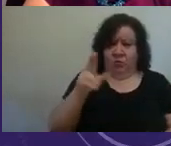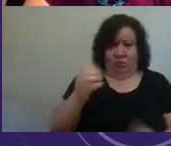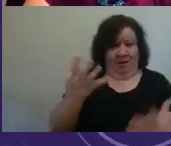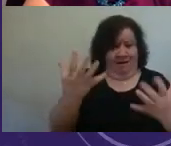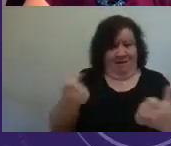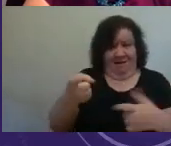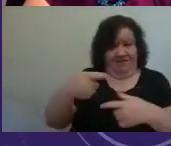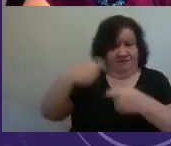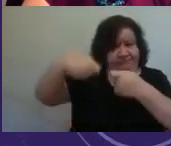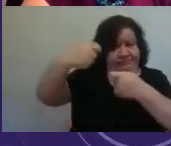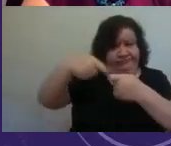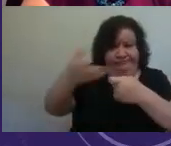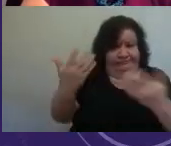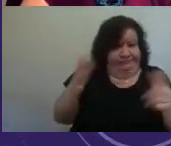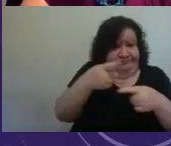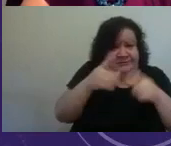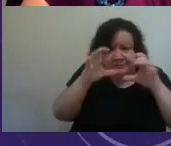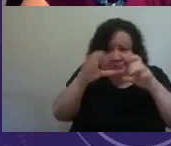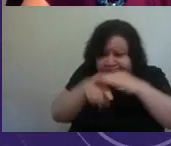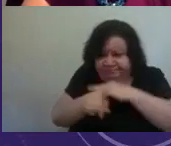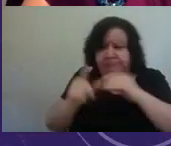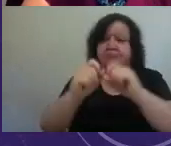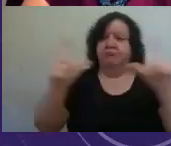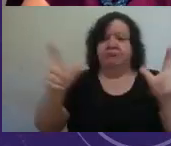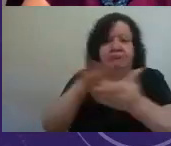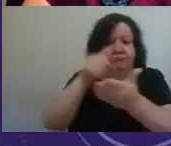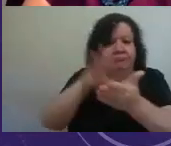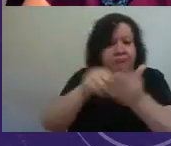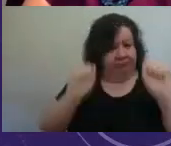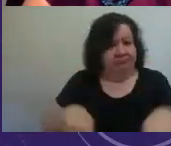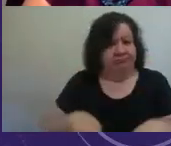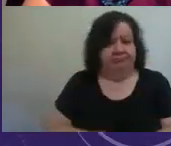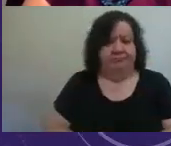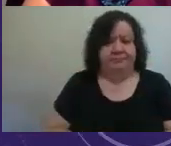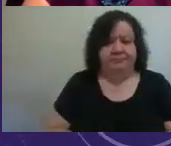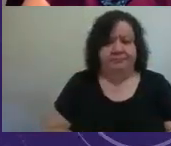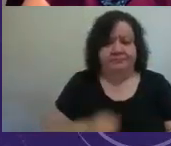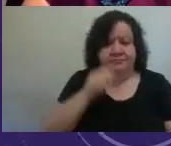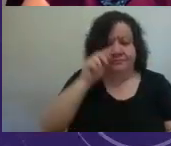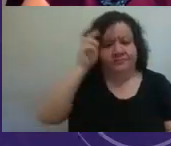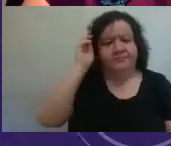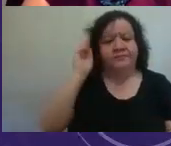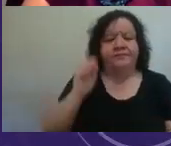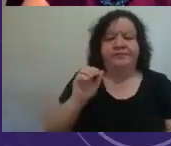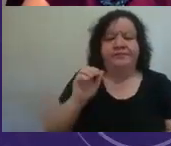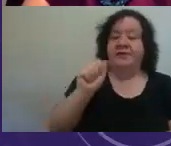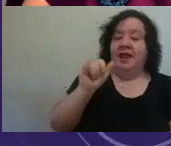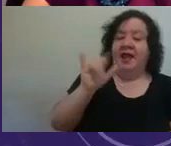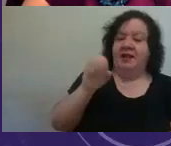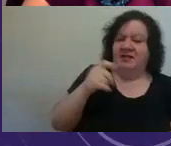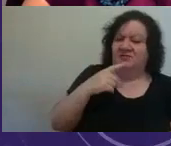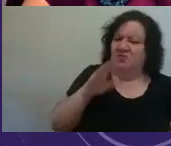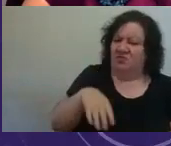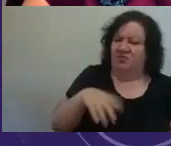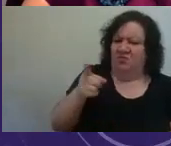to the question, if I understood it correctly. This is Alice. I believe that was the correct answer to the question.